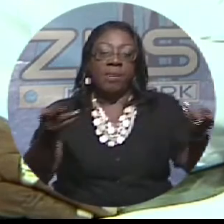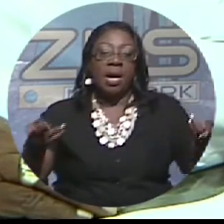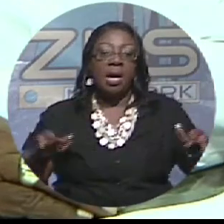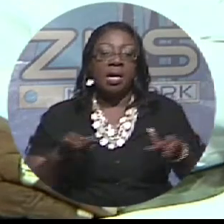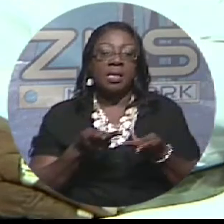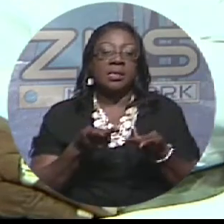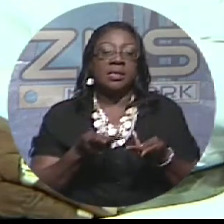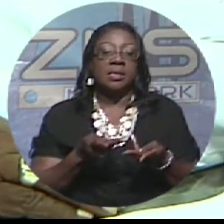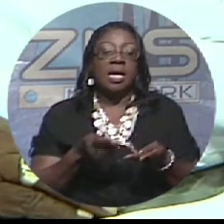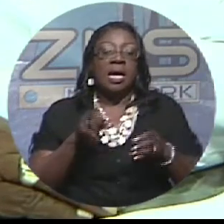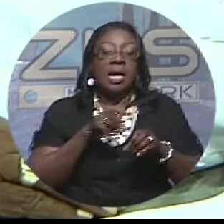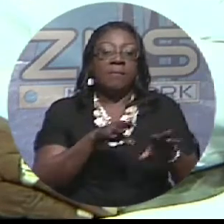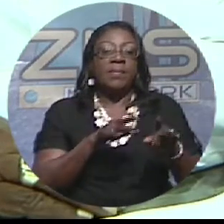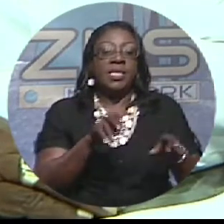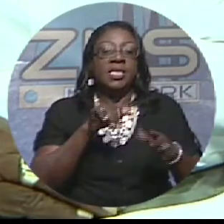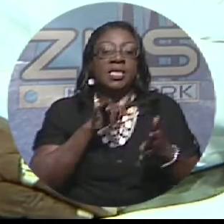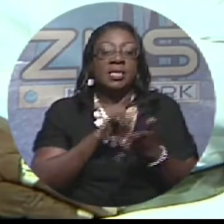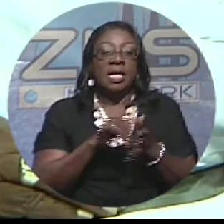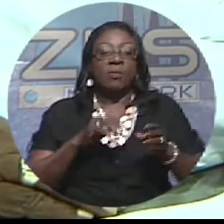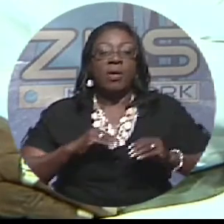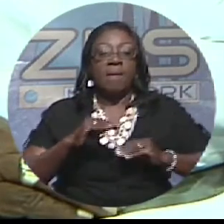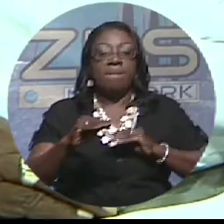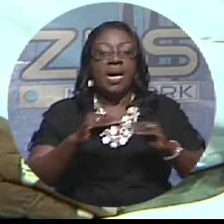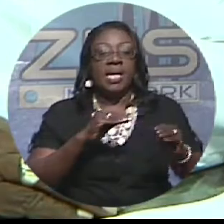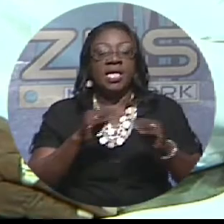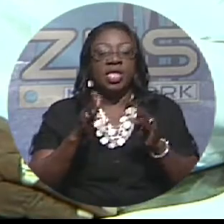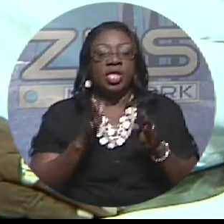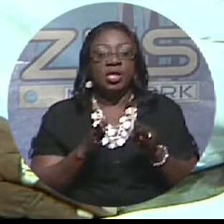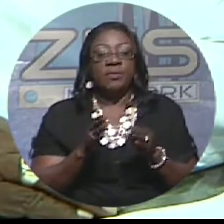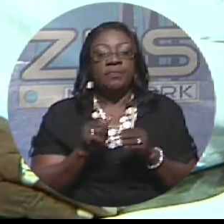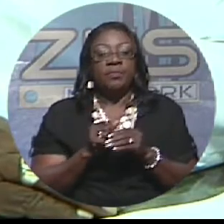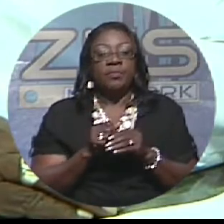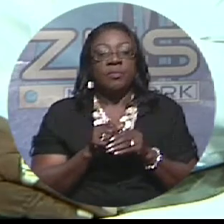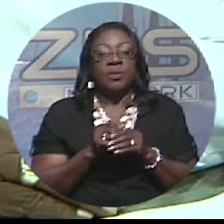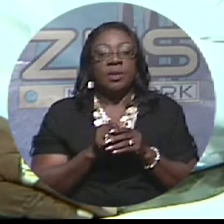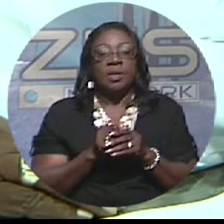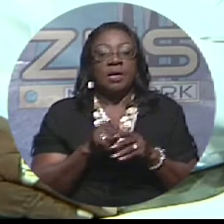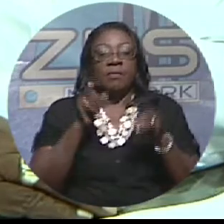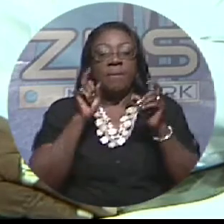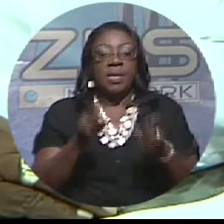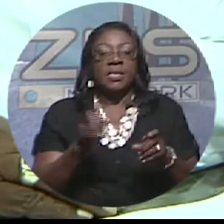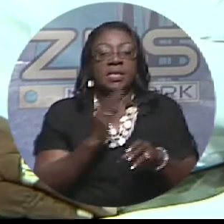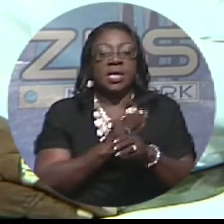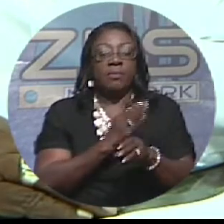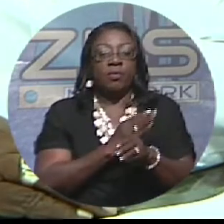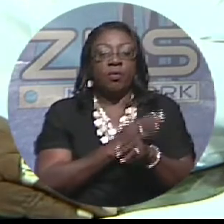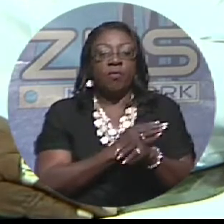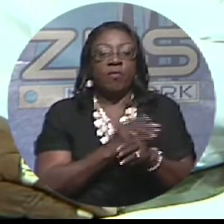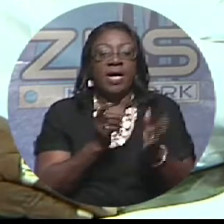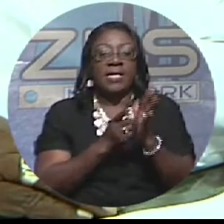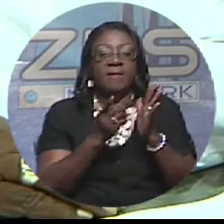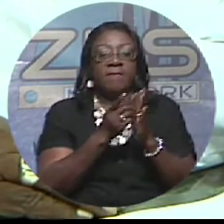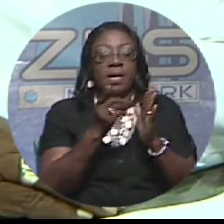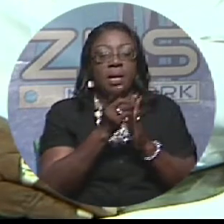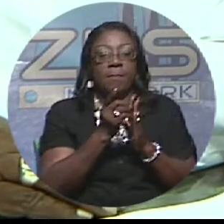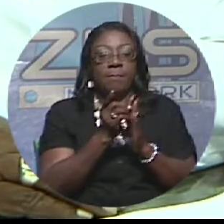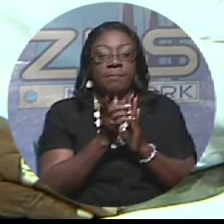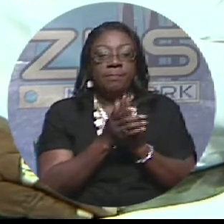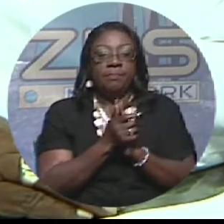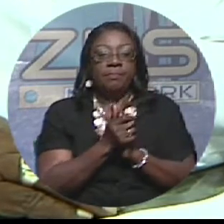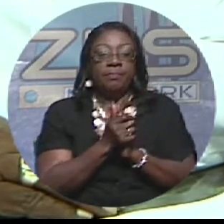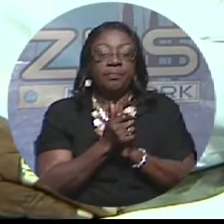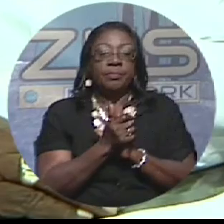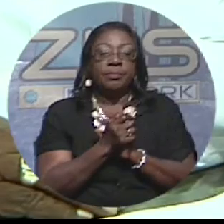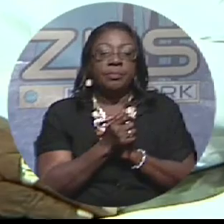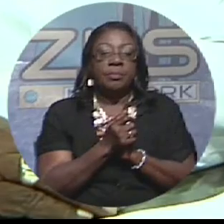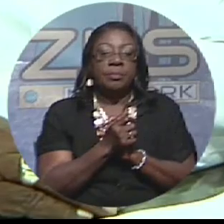that we manage that we don't have historical data on. So we are pleased to sign this memorandum of